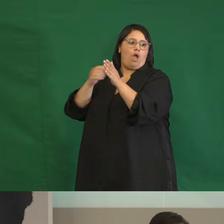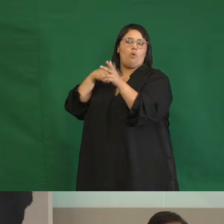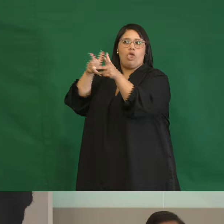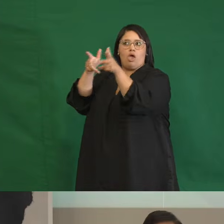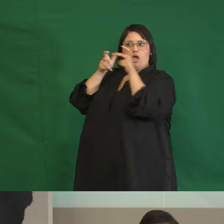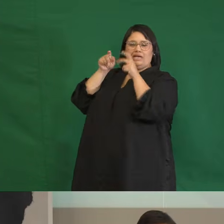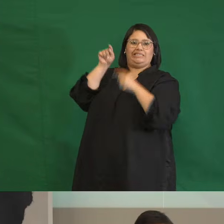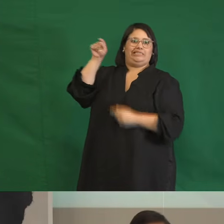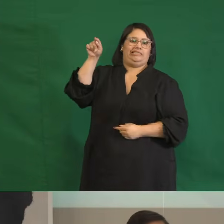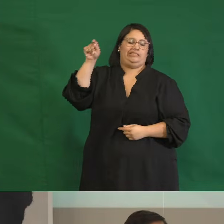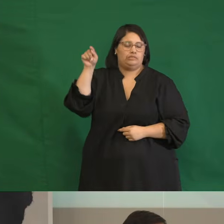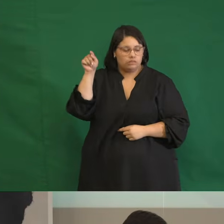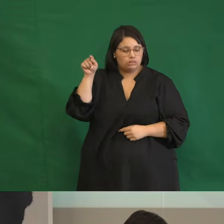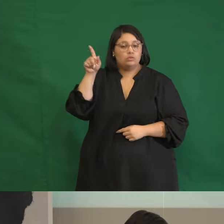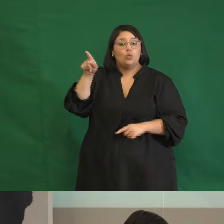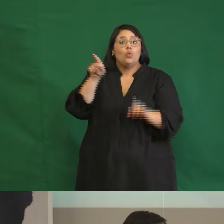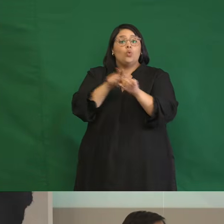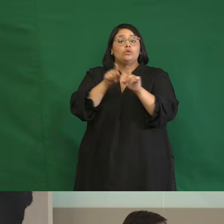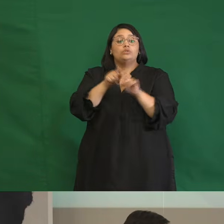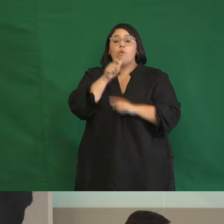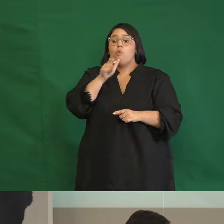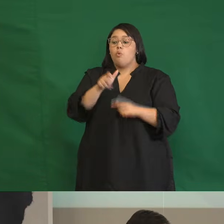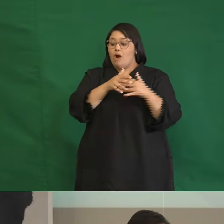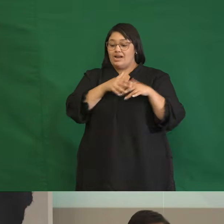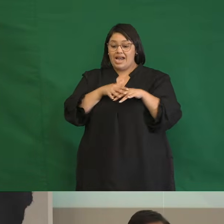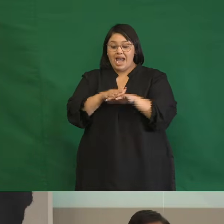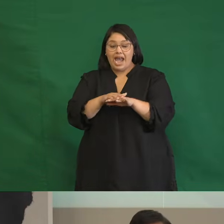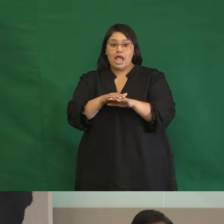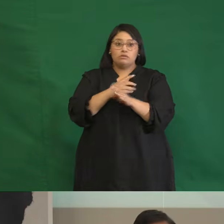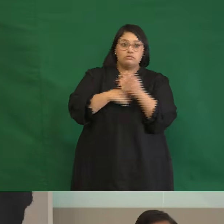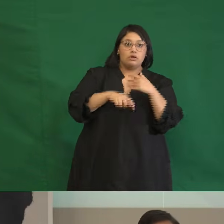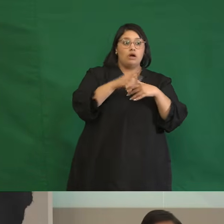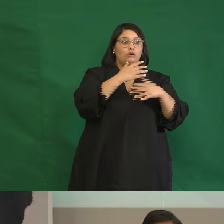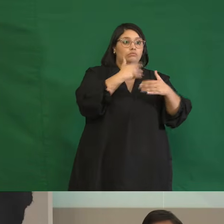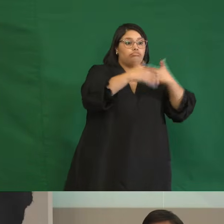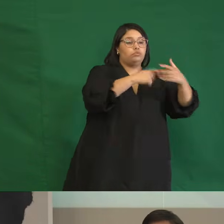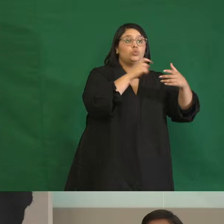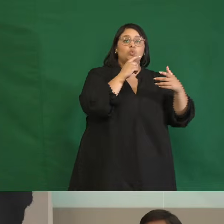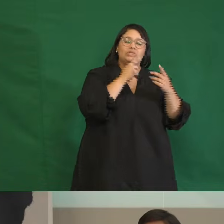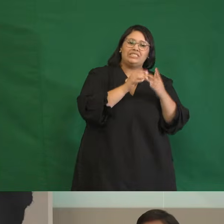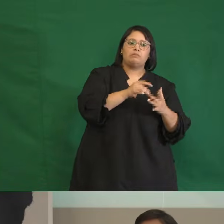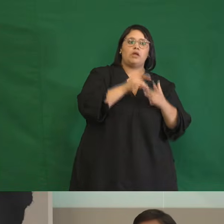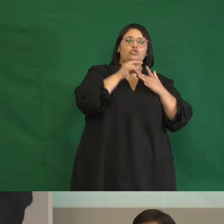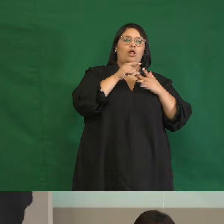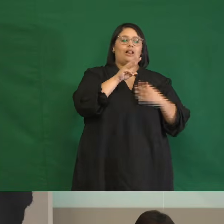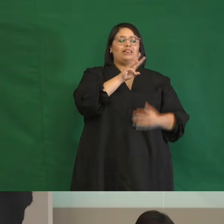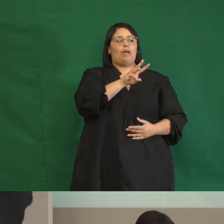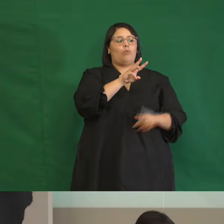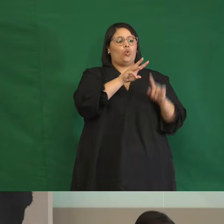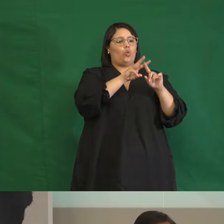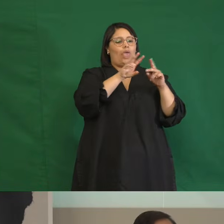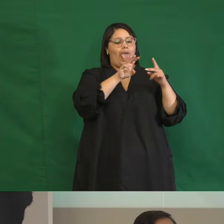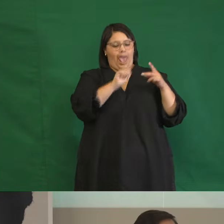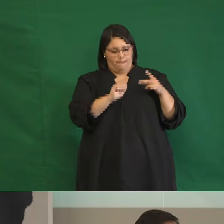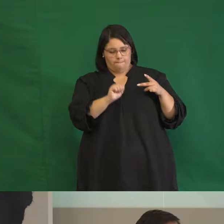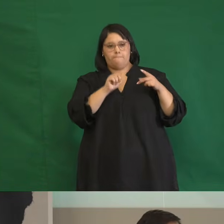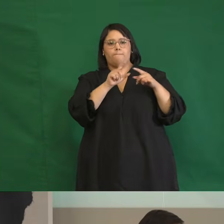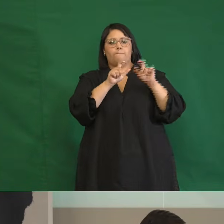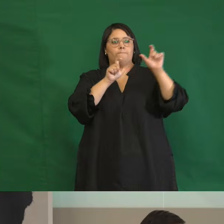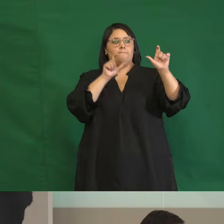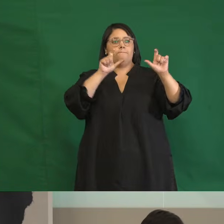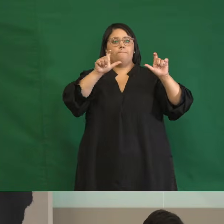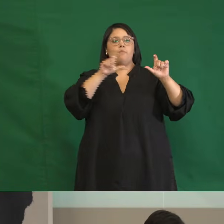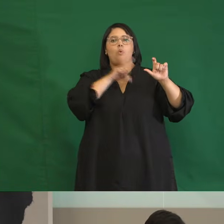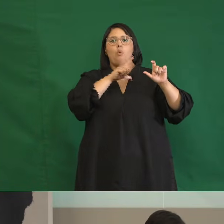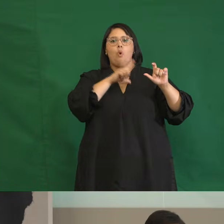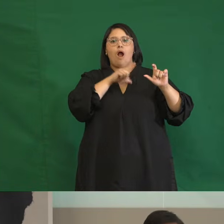the capitalization of WordNet is very unique with both the W and the N as capital letters. And this is because